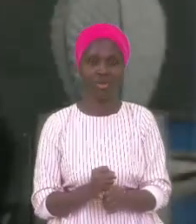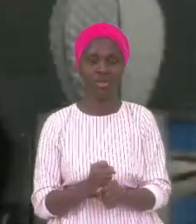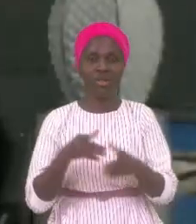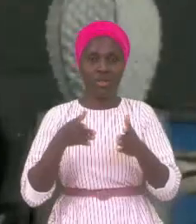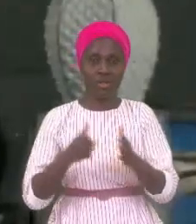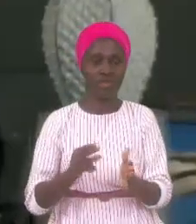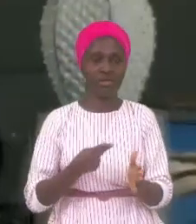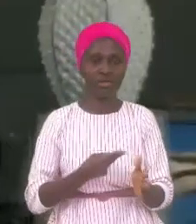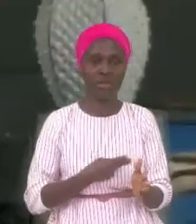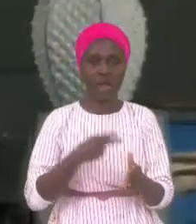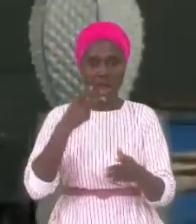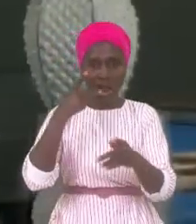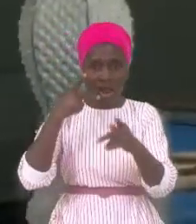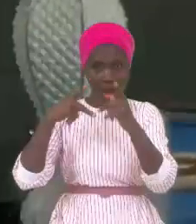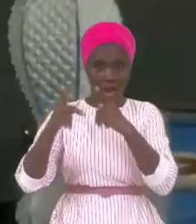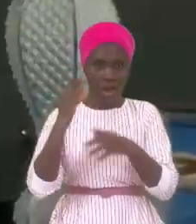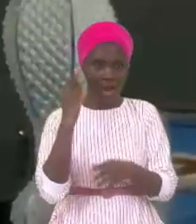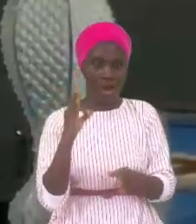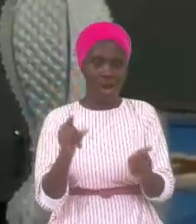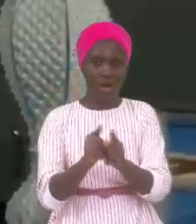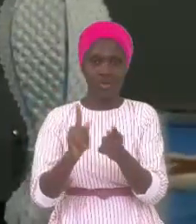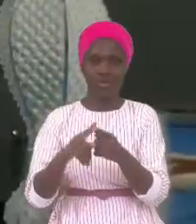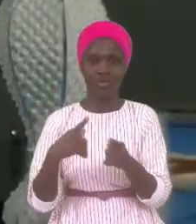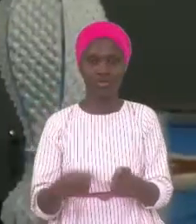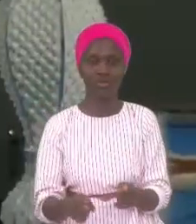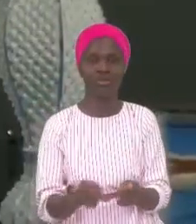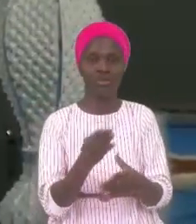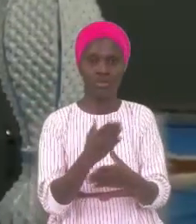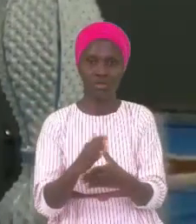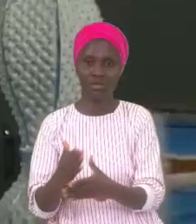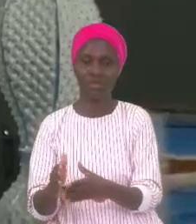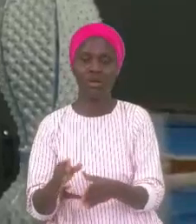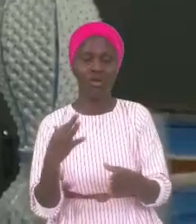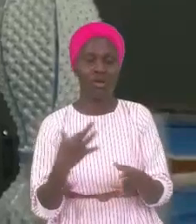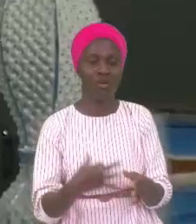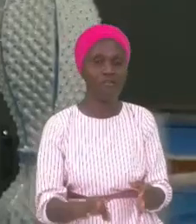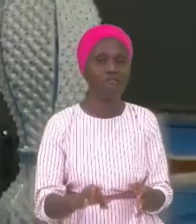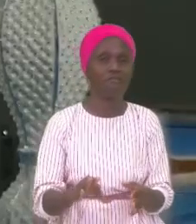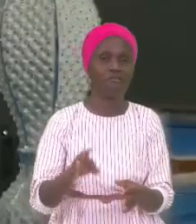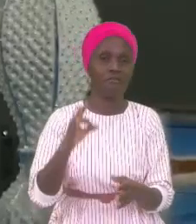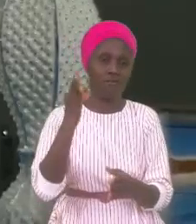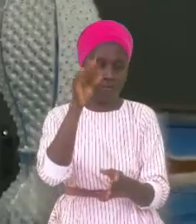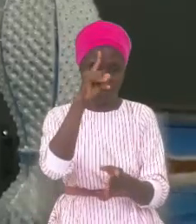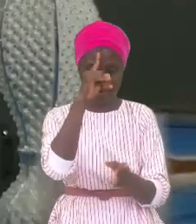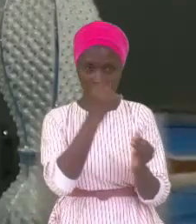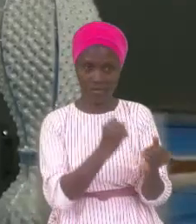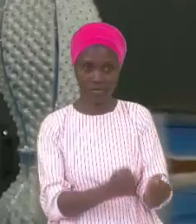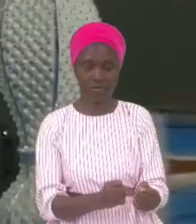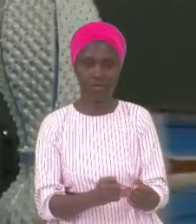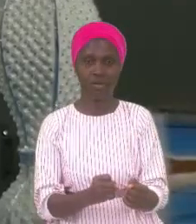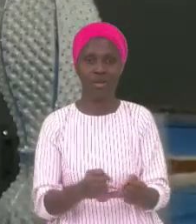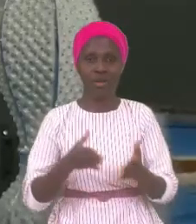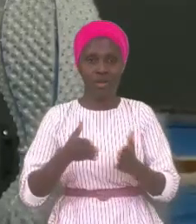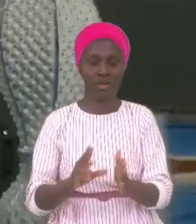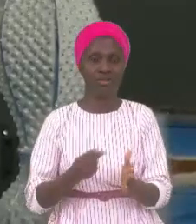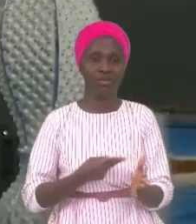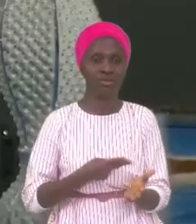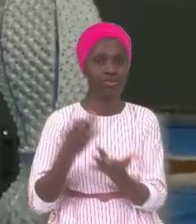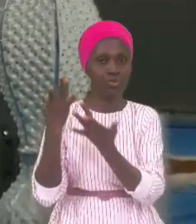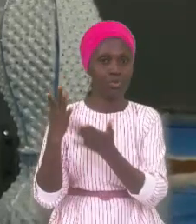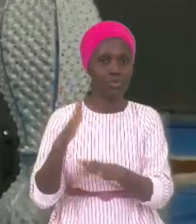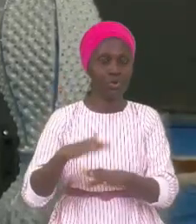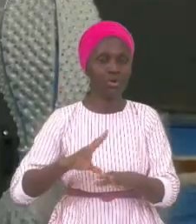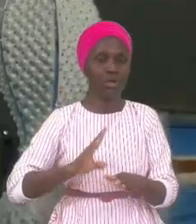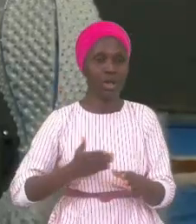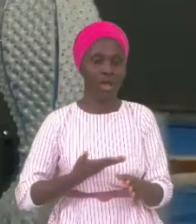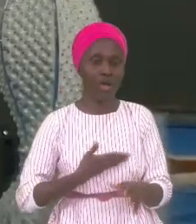to the proportion of faith. Verse 7 says, or ministry, let us wage on our ministering. That is, let